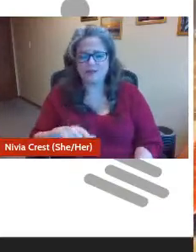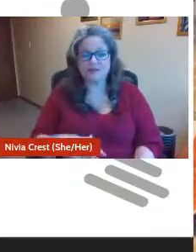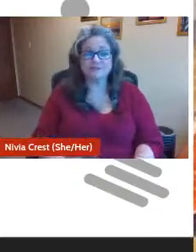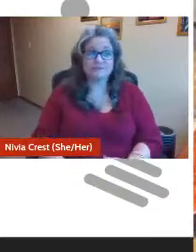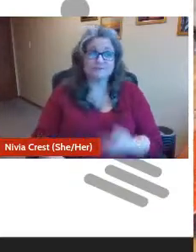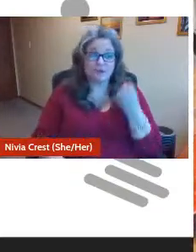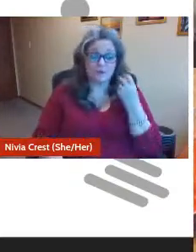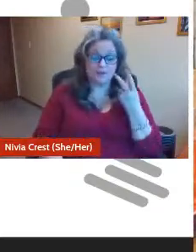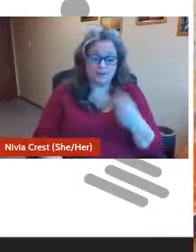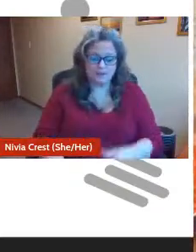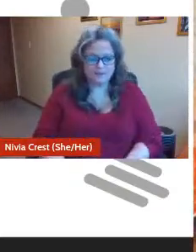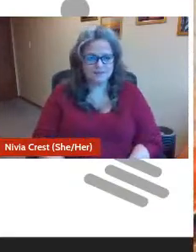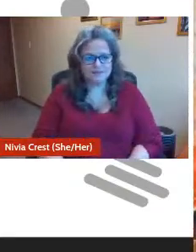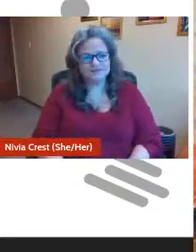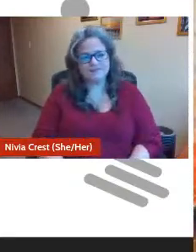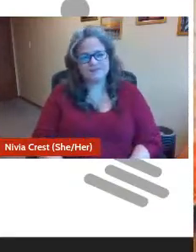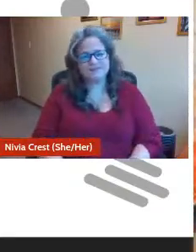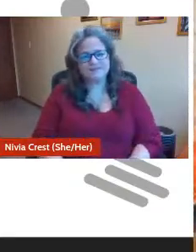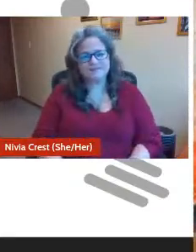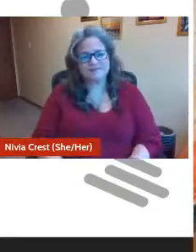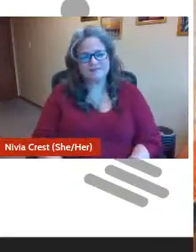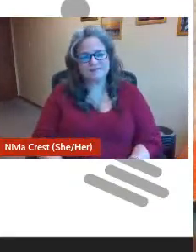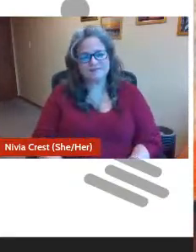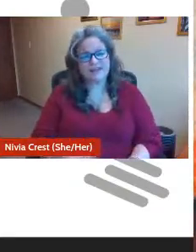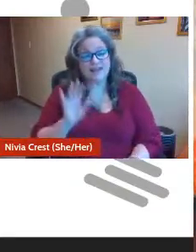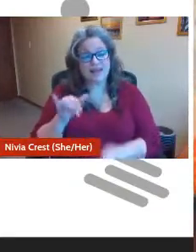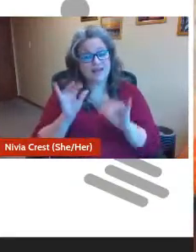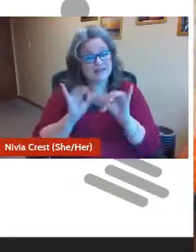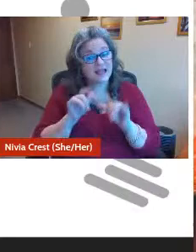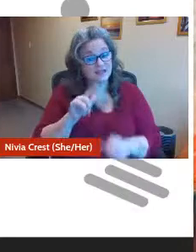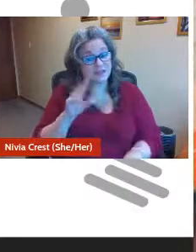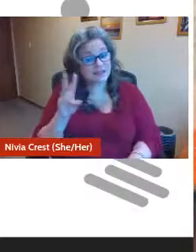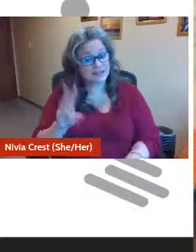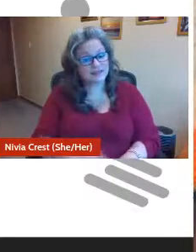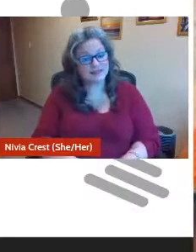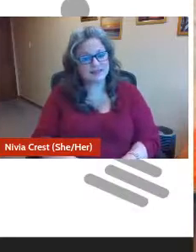Mom. That is a size 26.